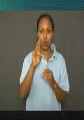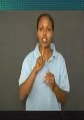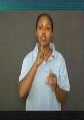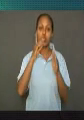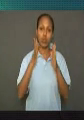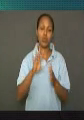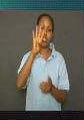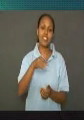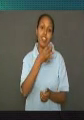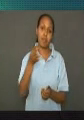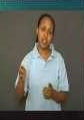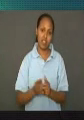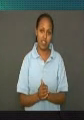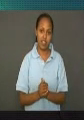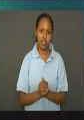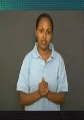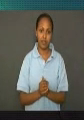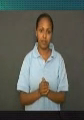truth table.